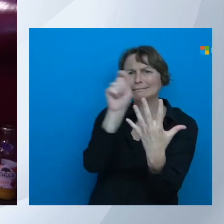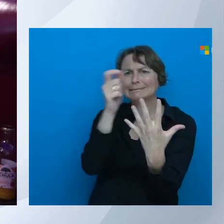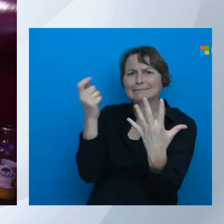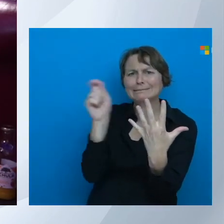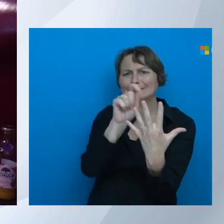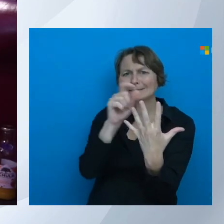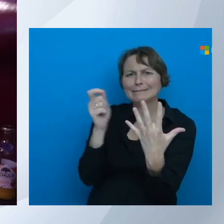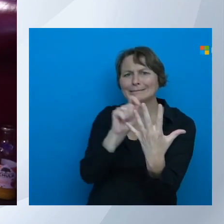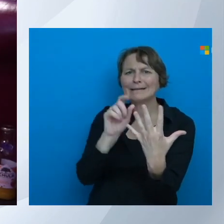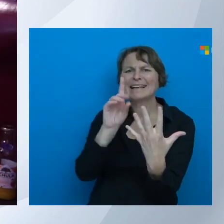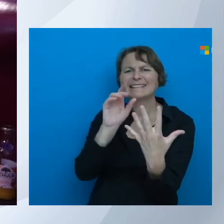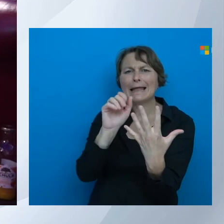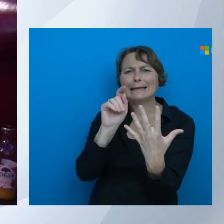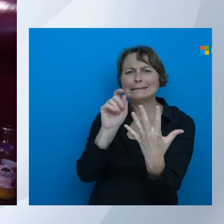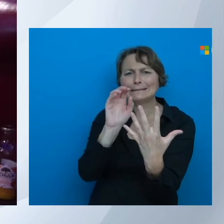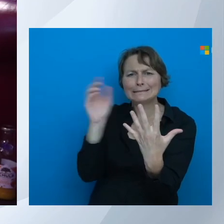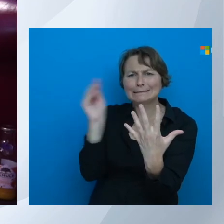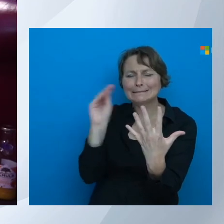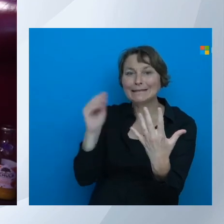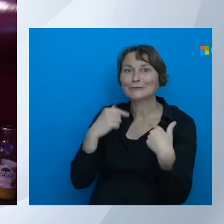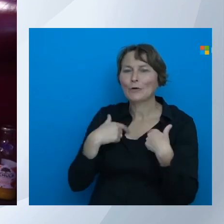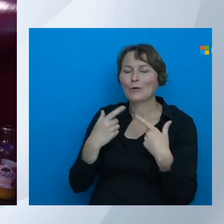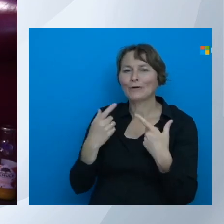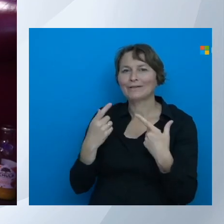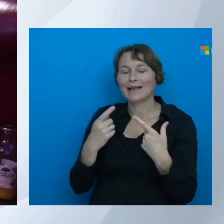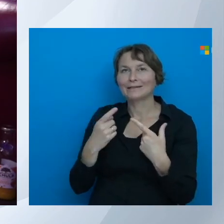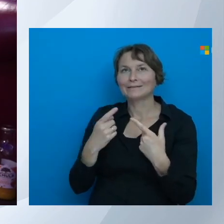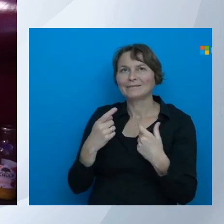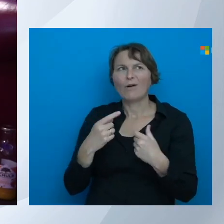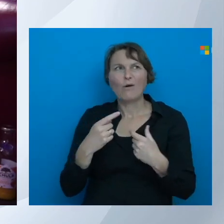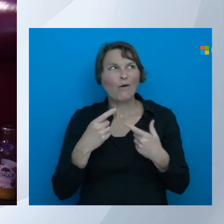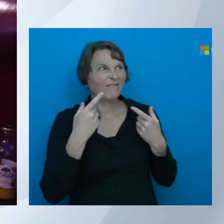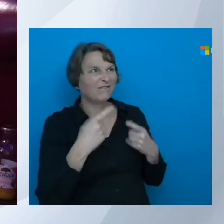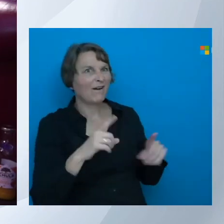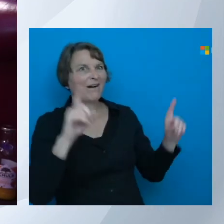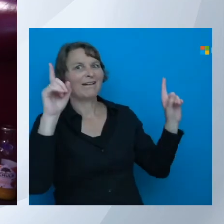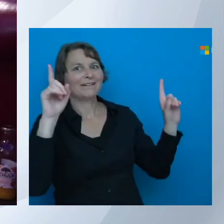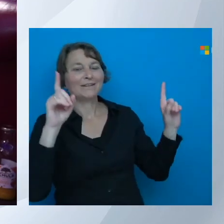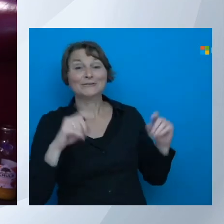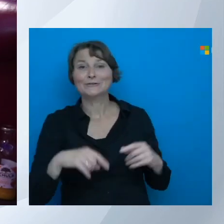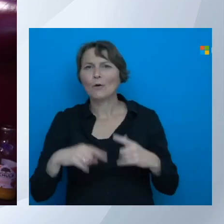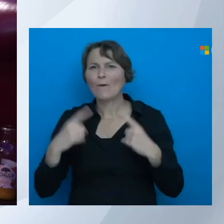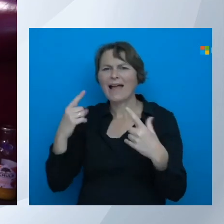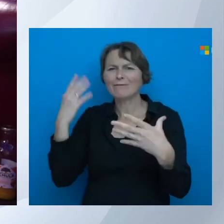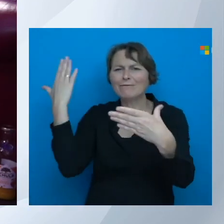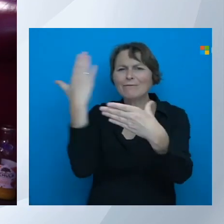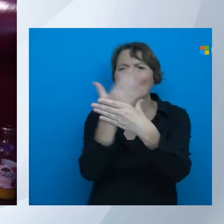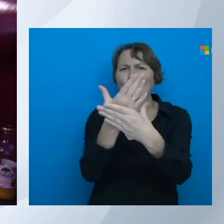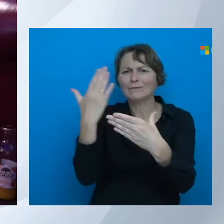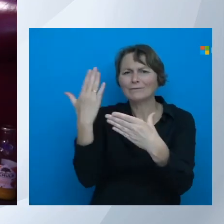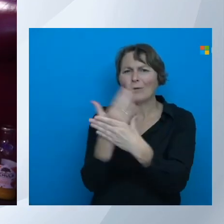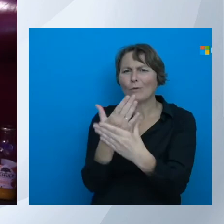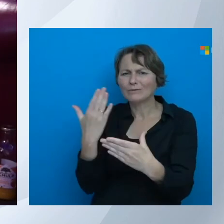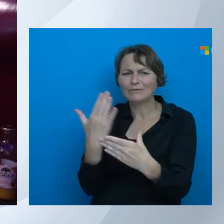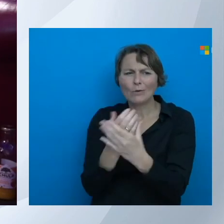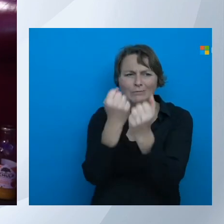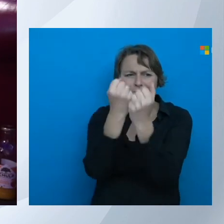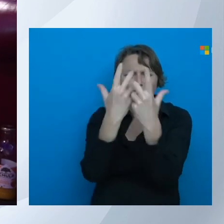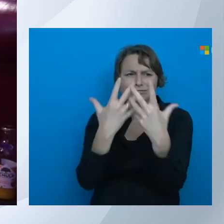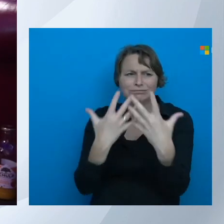Final, really final, definite. Yes. So I have like folders and folders. I feel like a digital